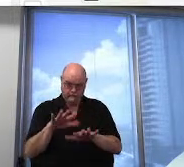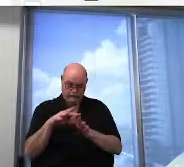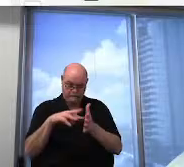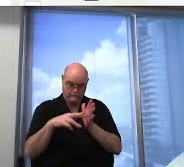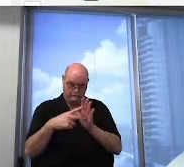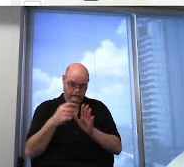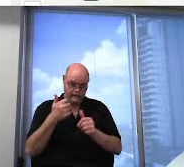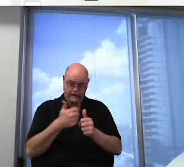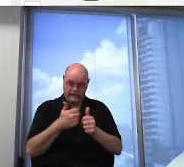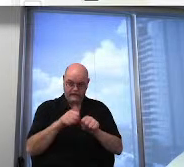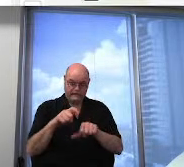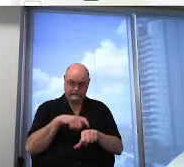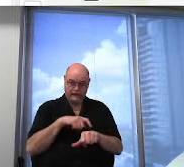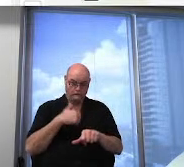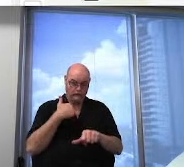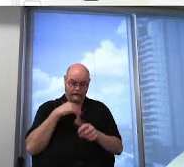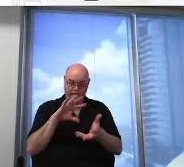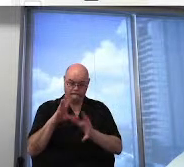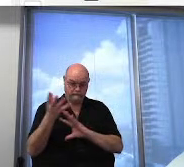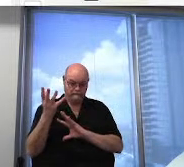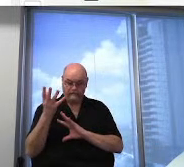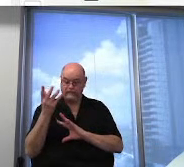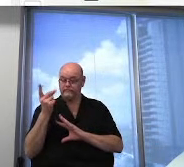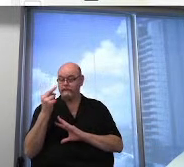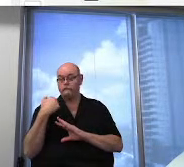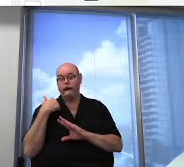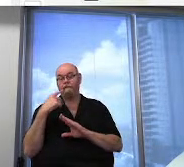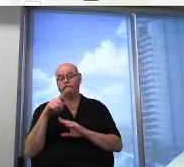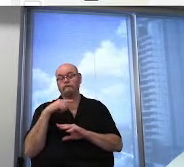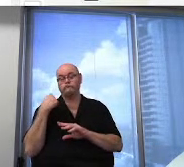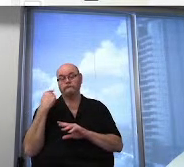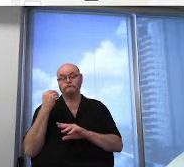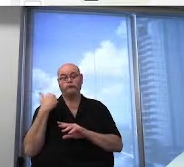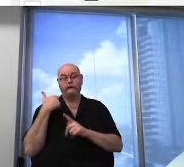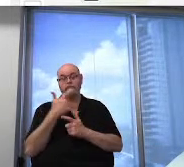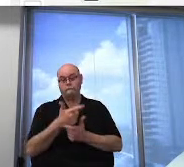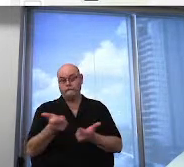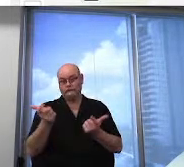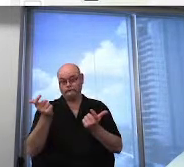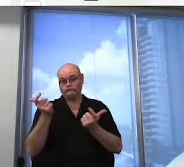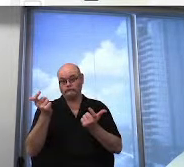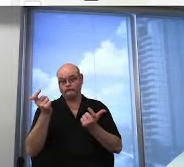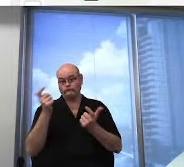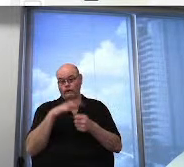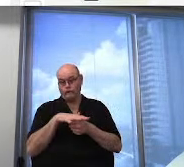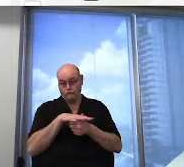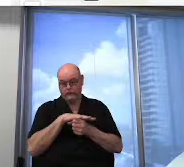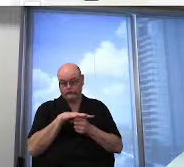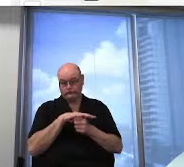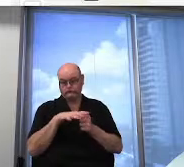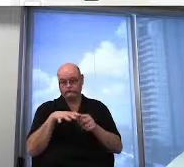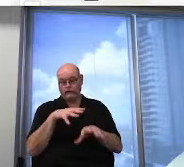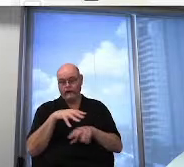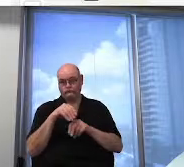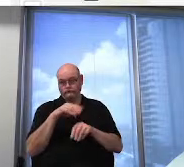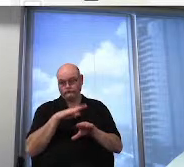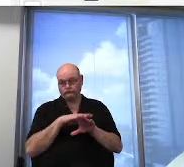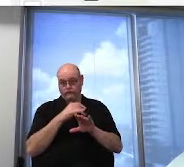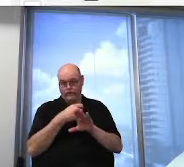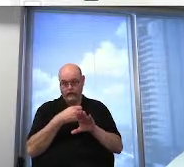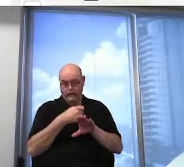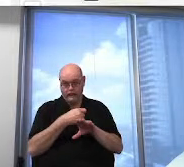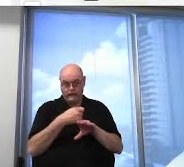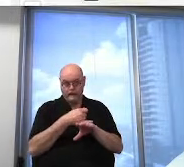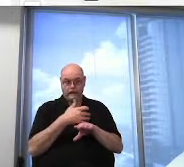every time we have an event, the system has the risk to actually have major regional outages on the